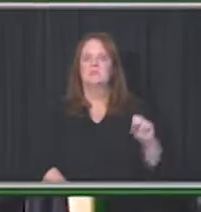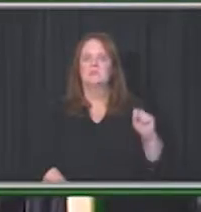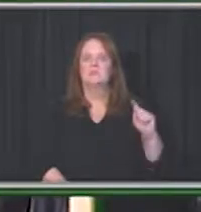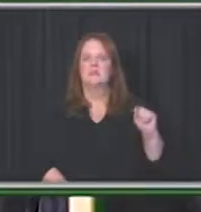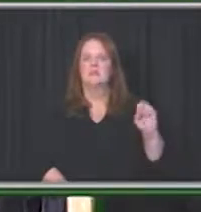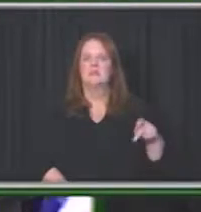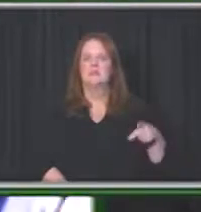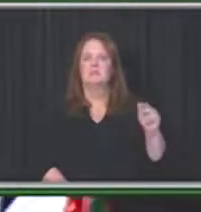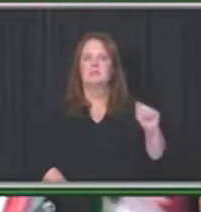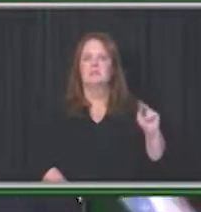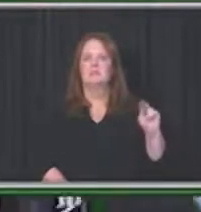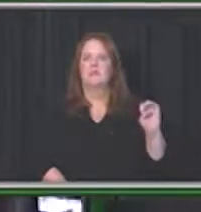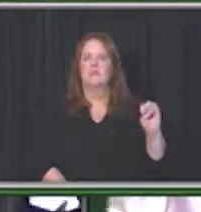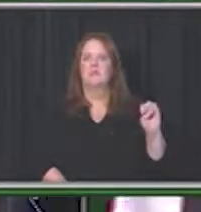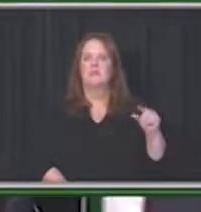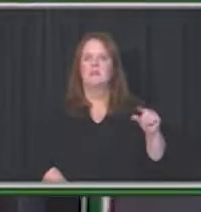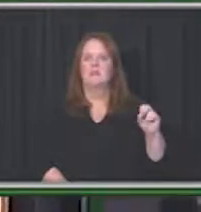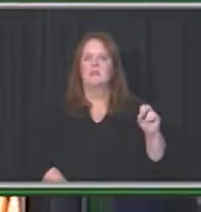Stephanie Gonzalez.